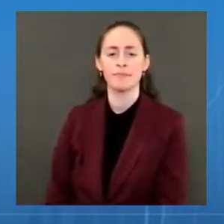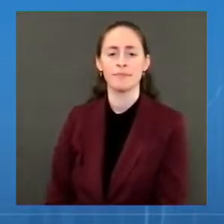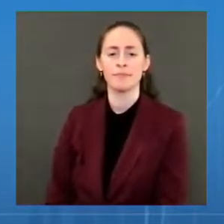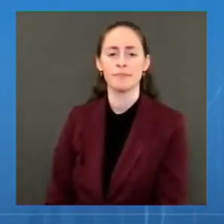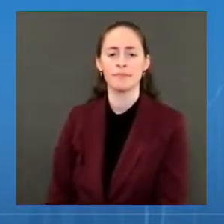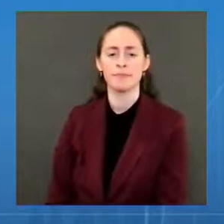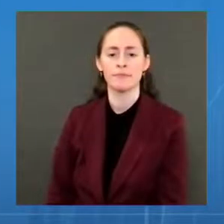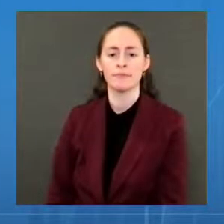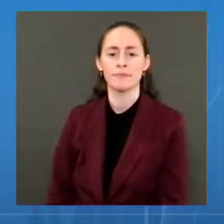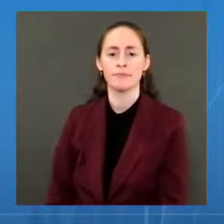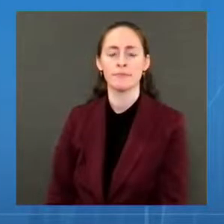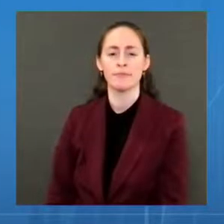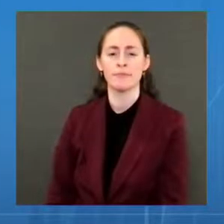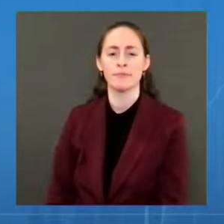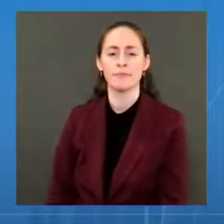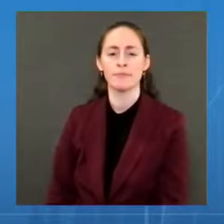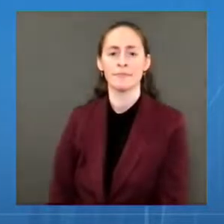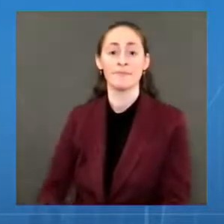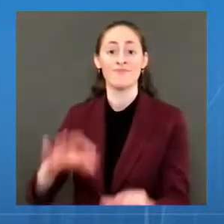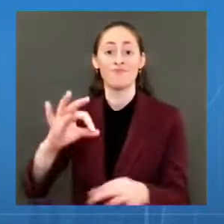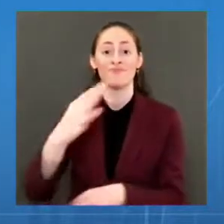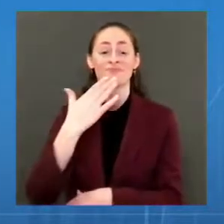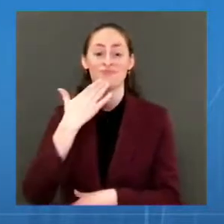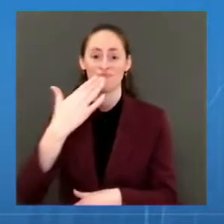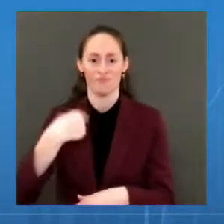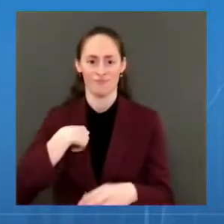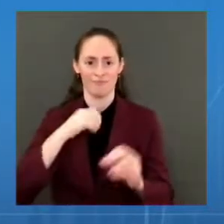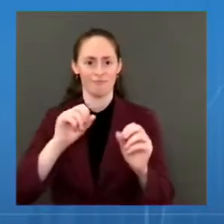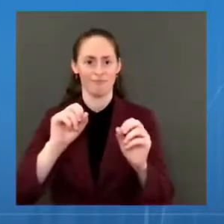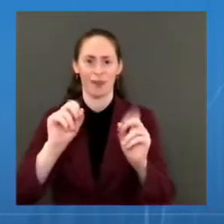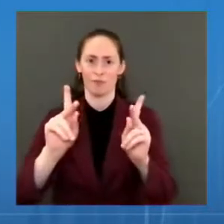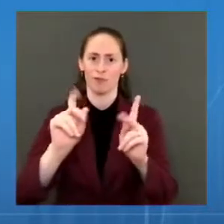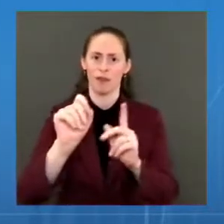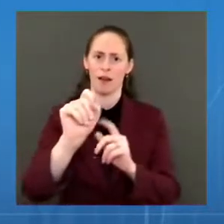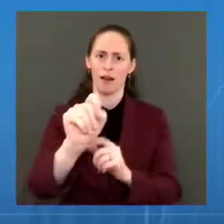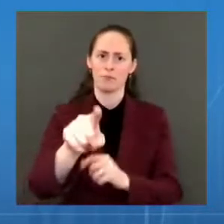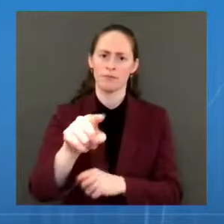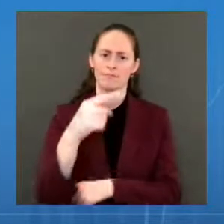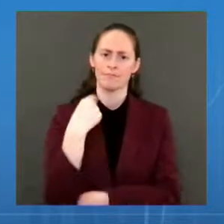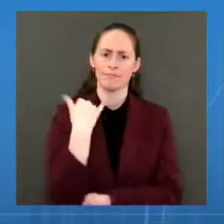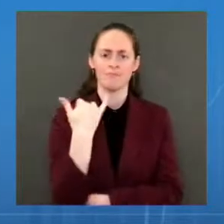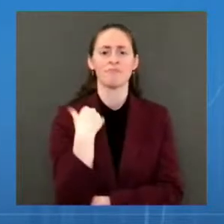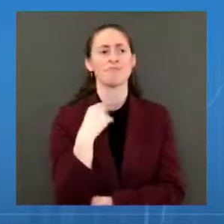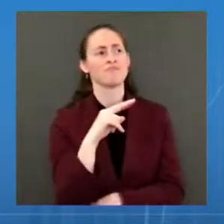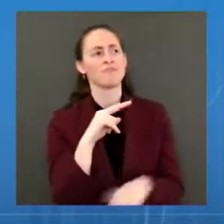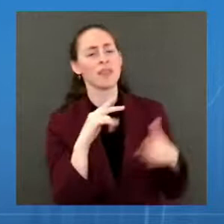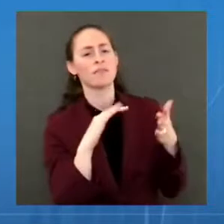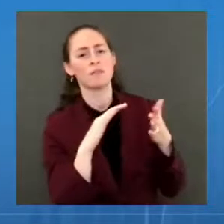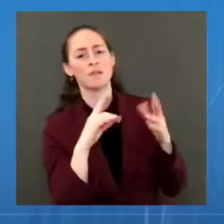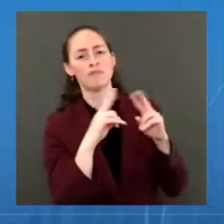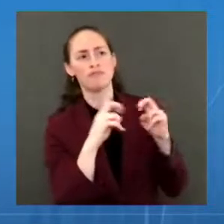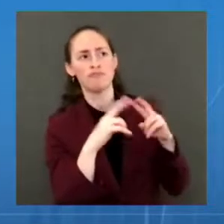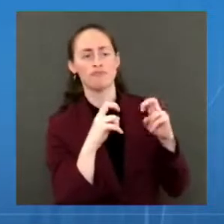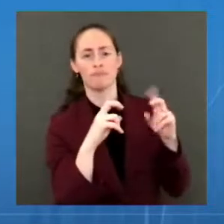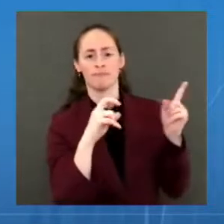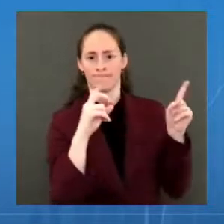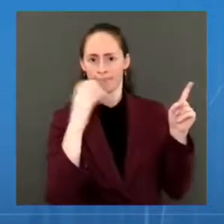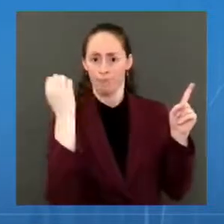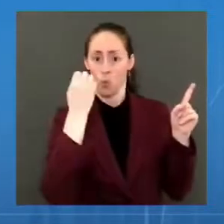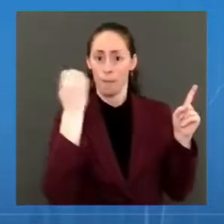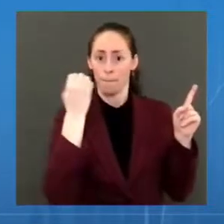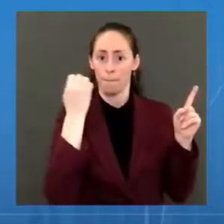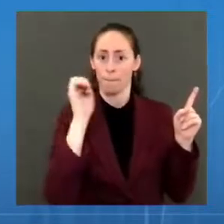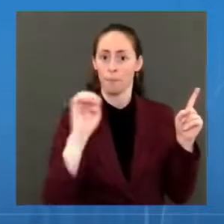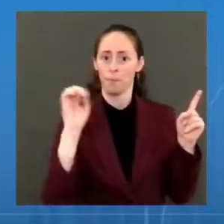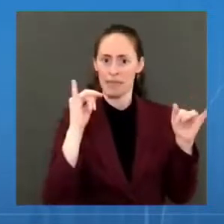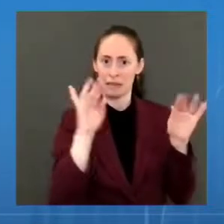Hey, thanks for the opportunity. We're seeing in Europe some lockdowns, like in Austria, some partial lockdowns in the Netherlands,